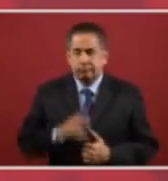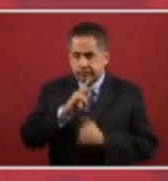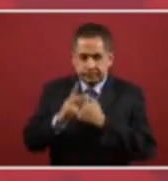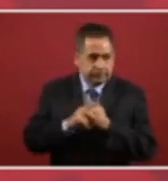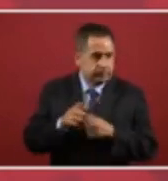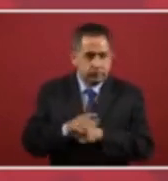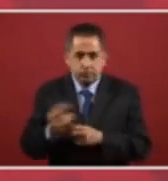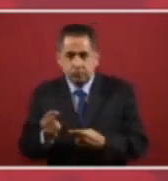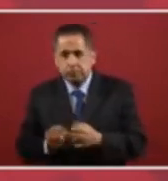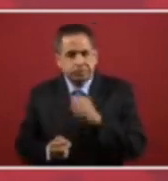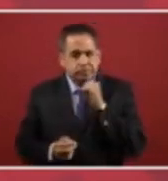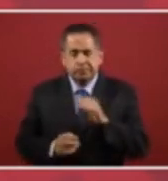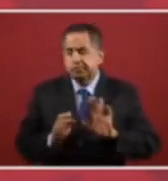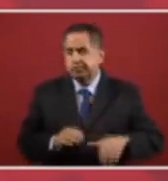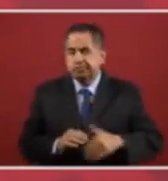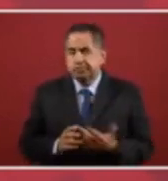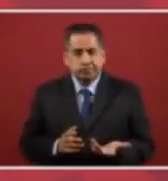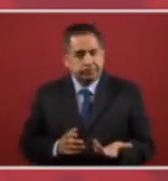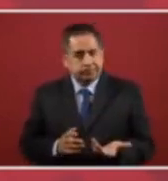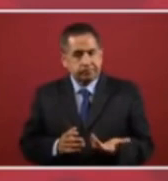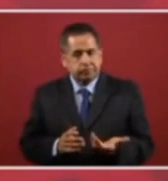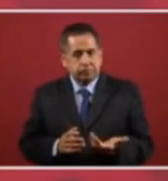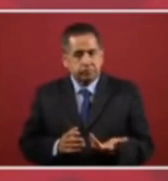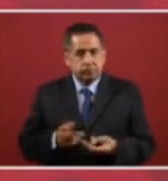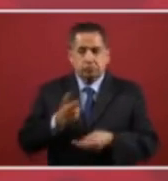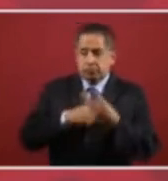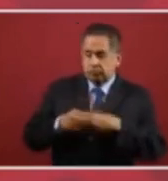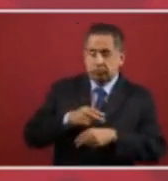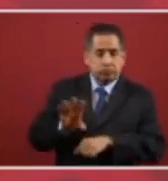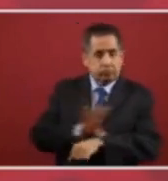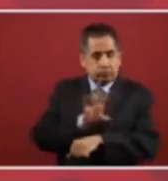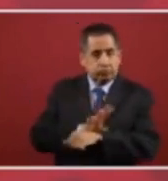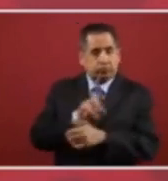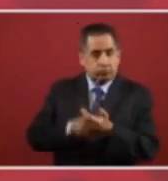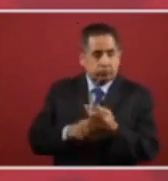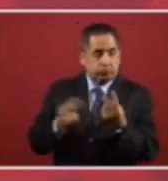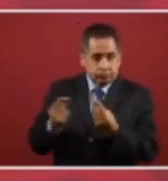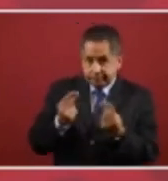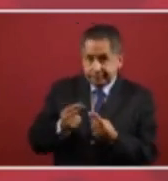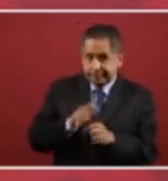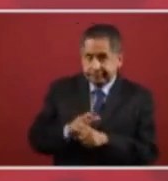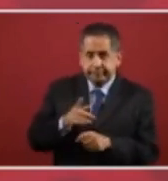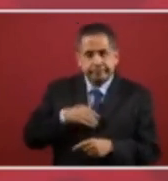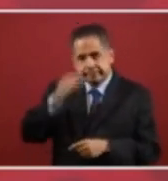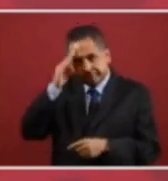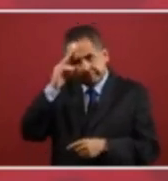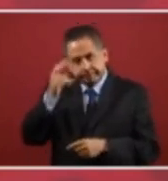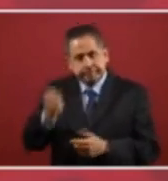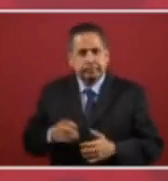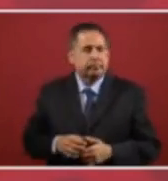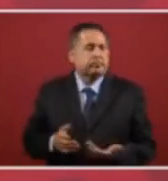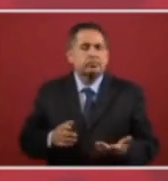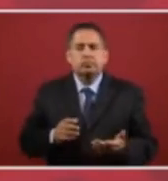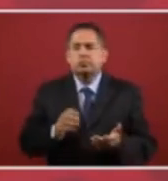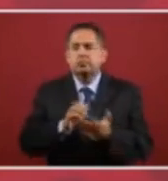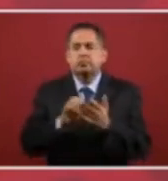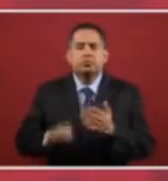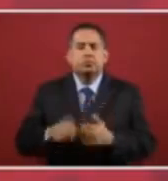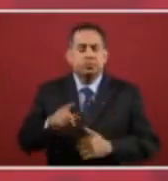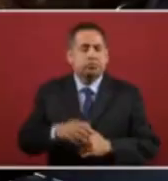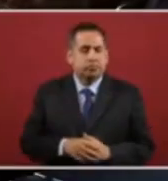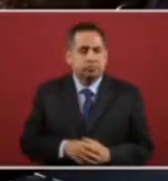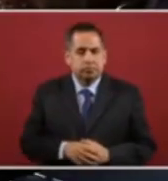of the country, how much energy would be generated. For